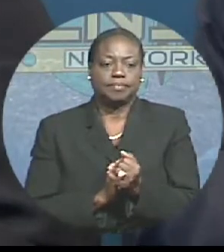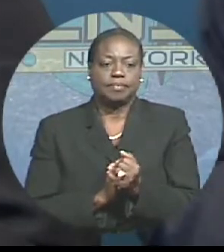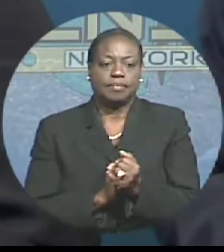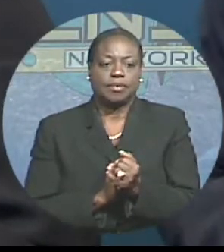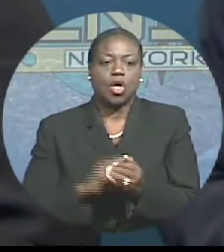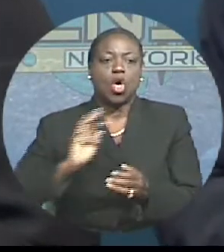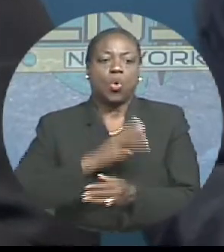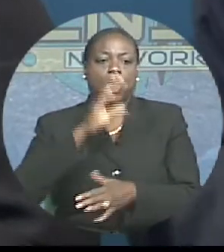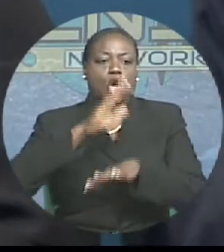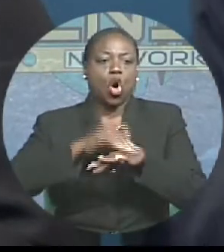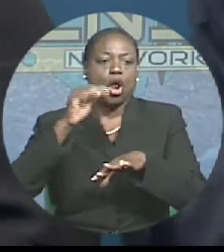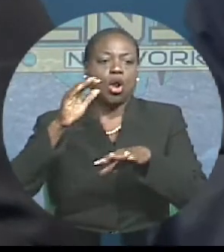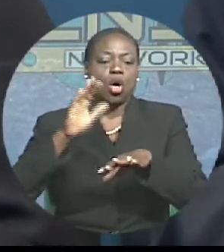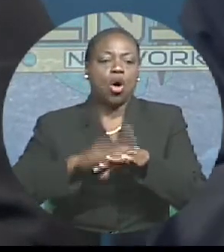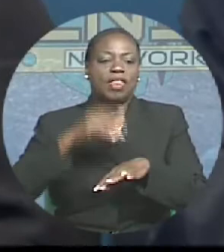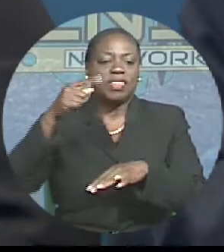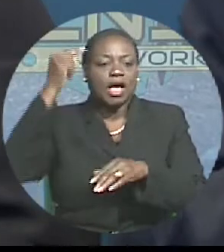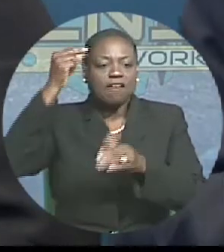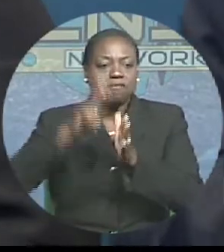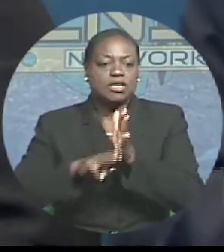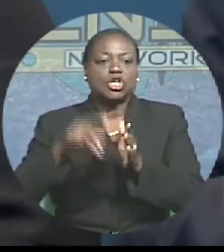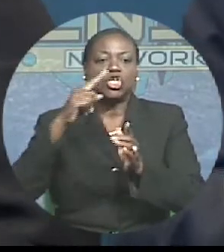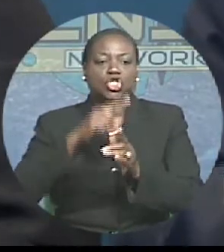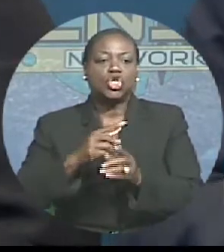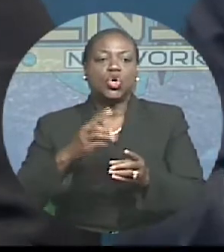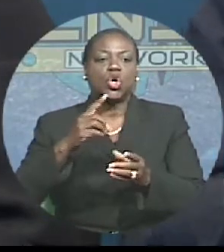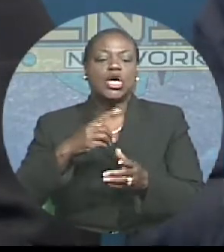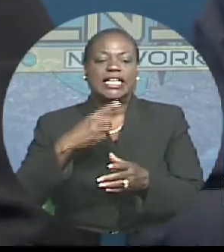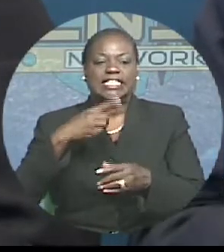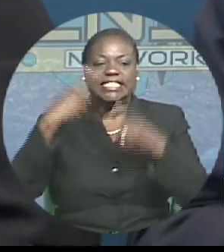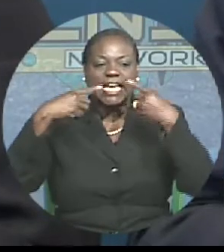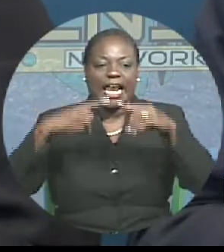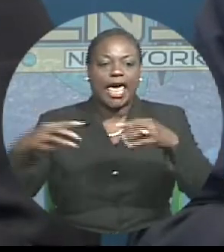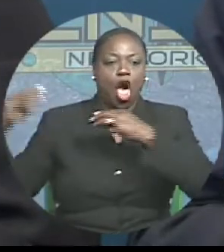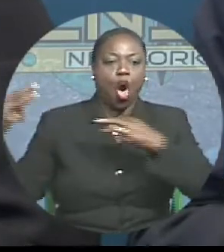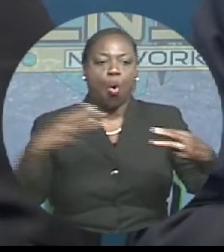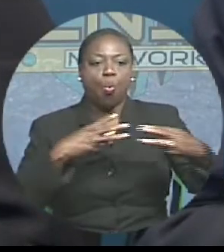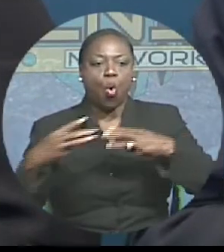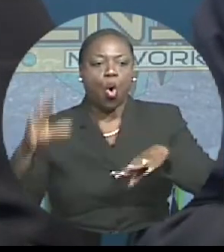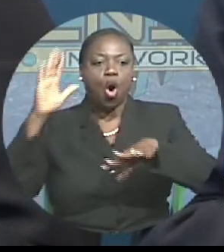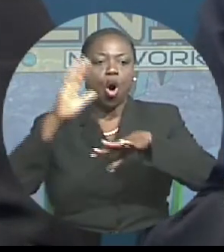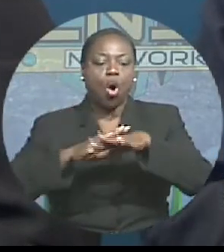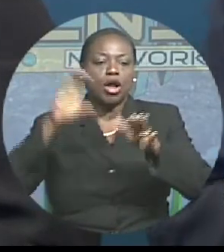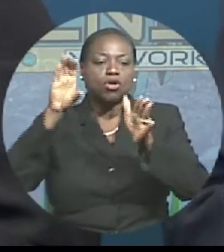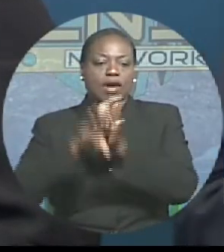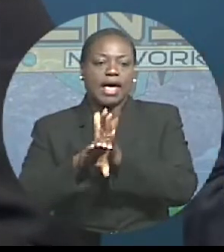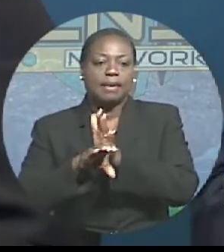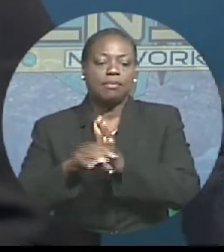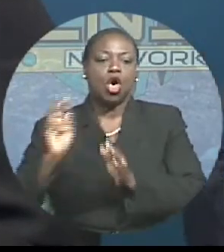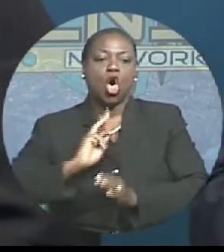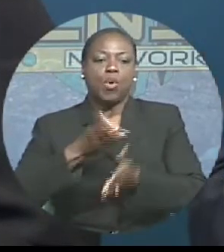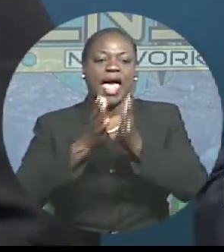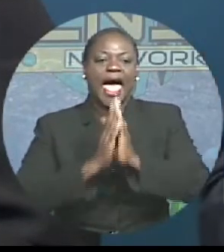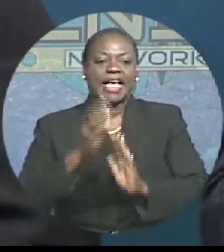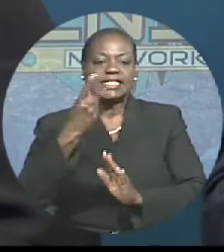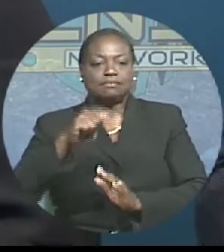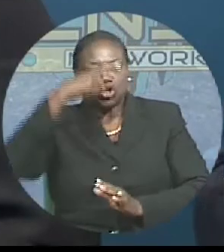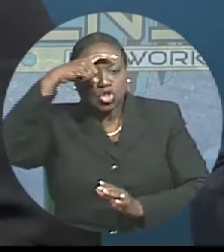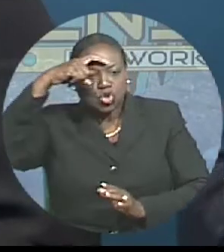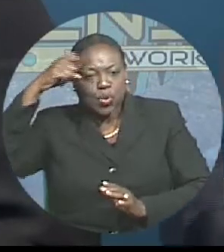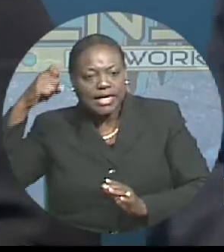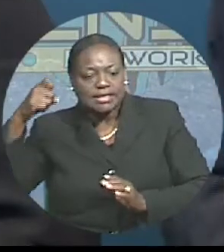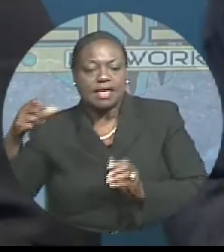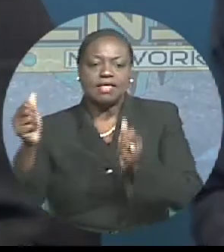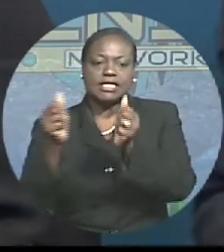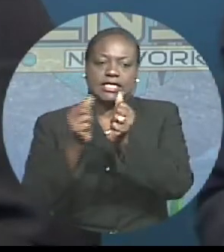We call on the government to declare war on crime. We ask them to sweat the